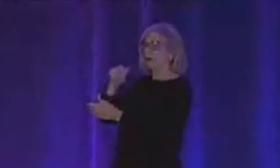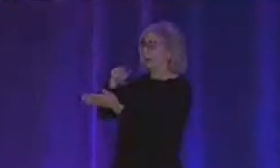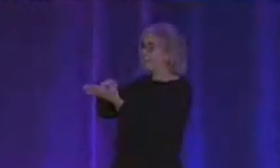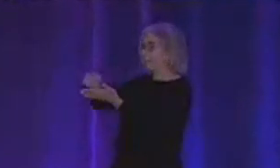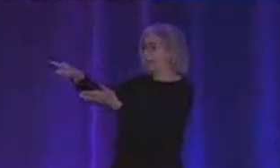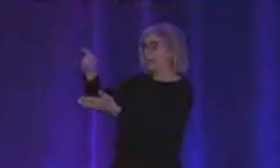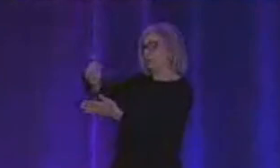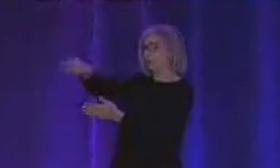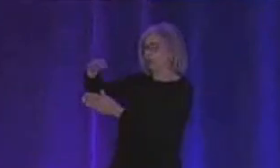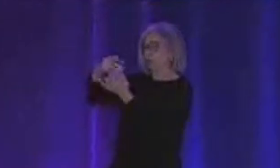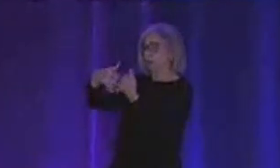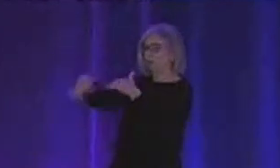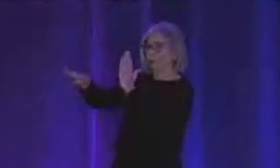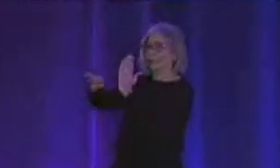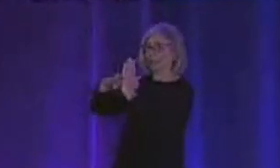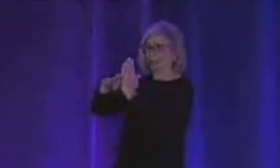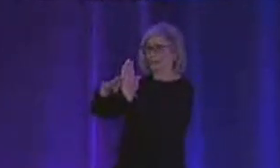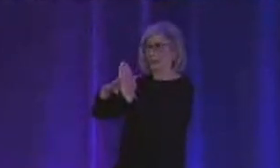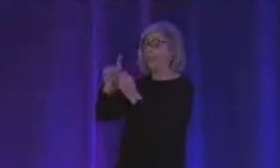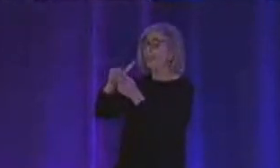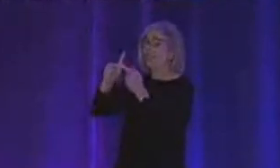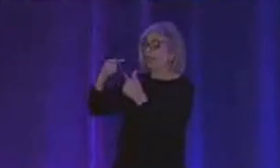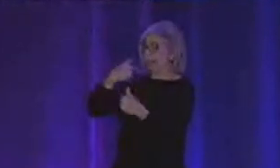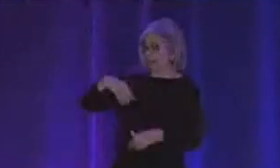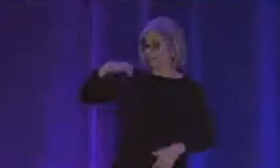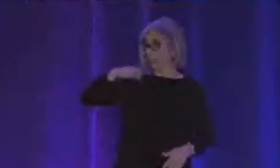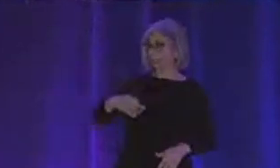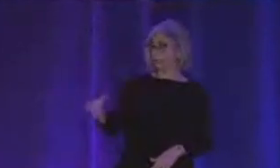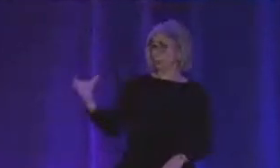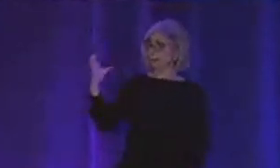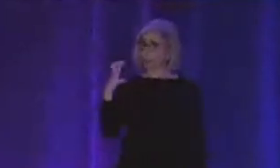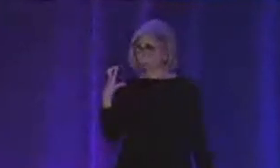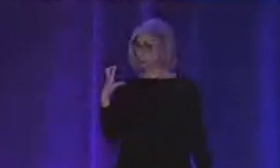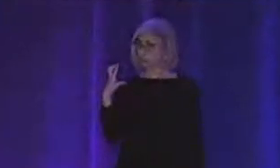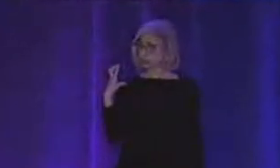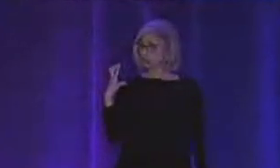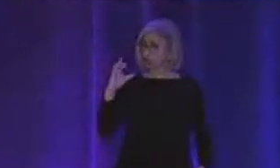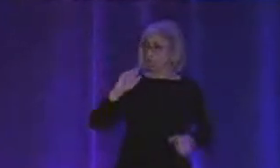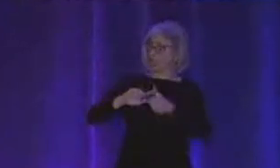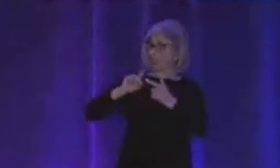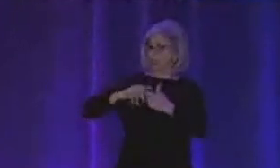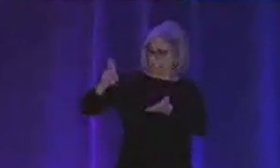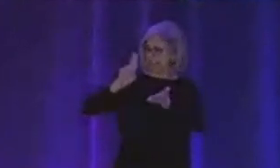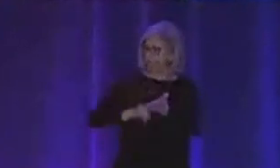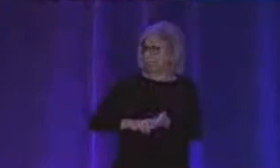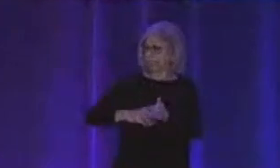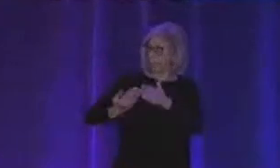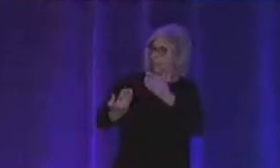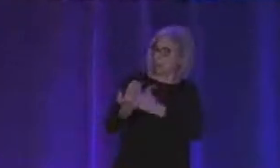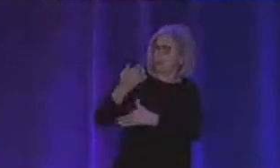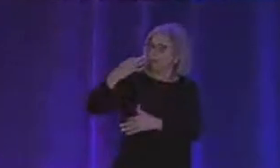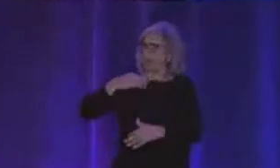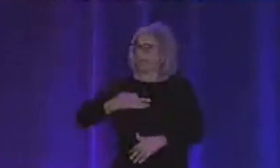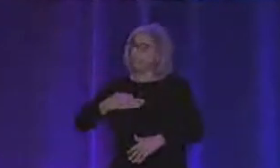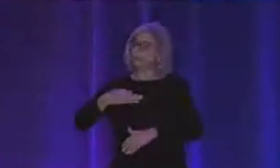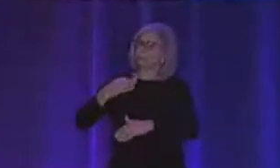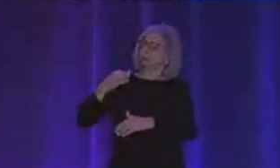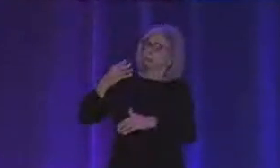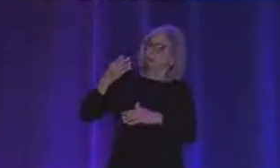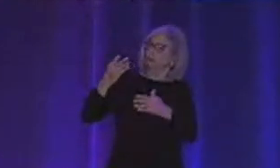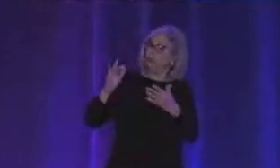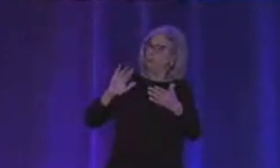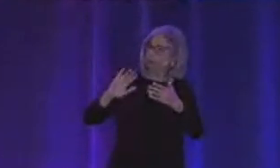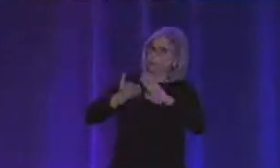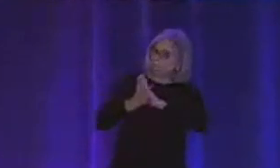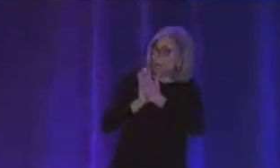for her to play soccer. Then I volunteered to be the coach. And then I had to sign up through the volunteer portal to be